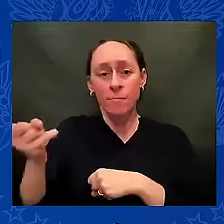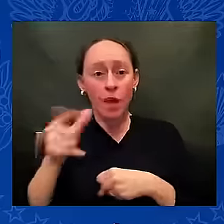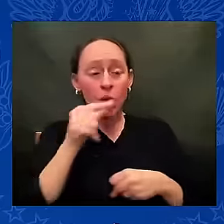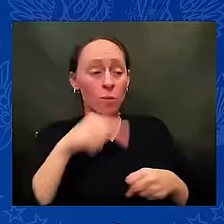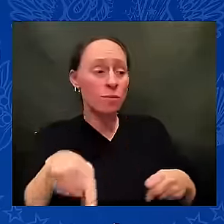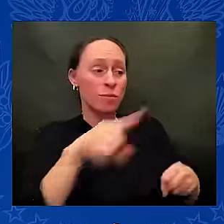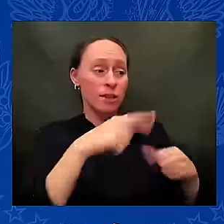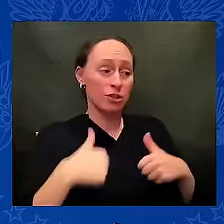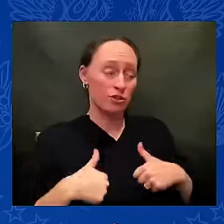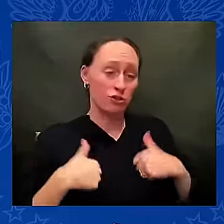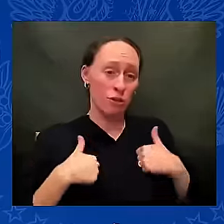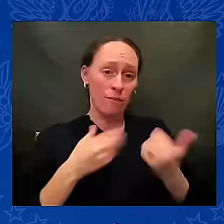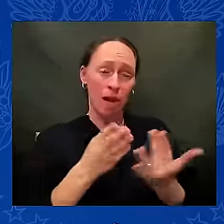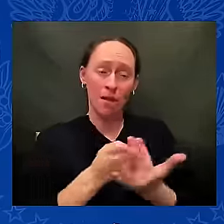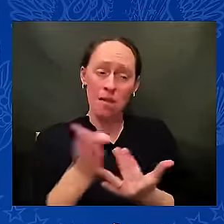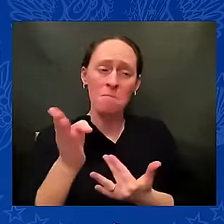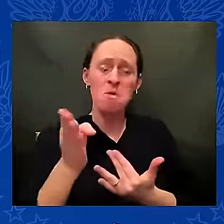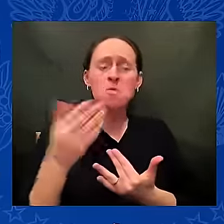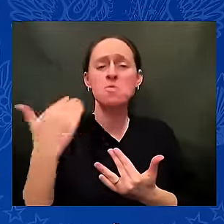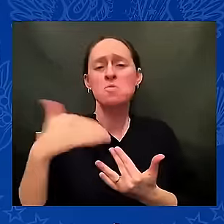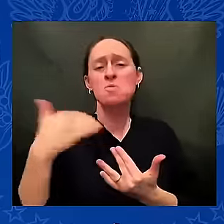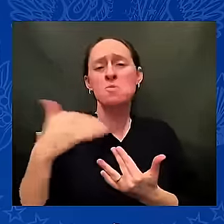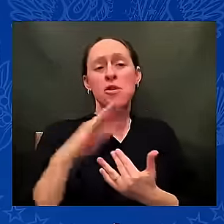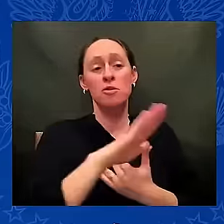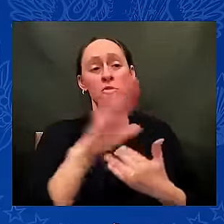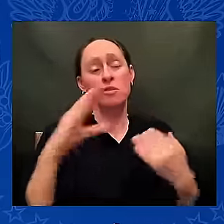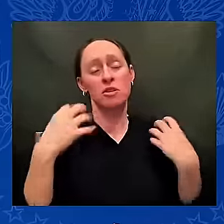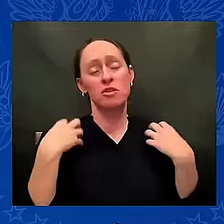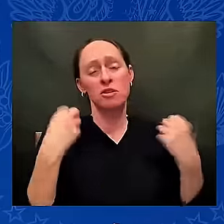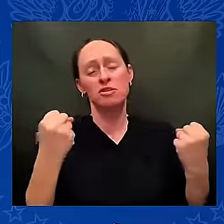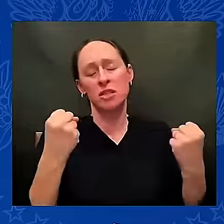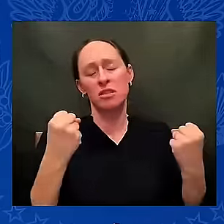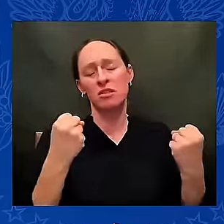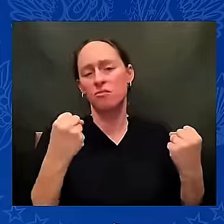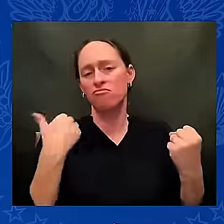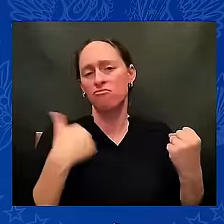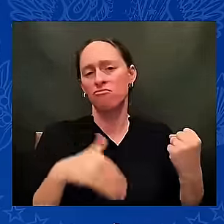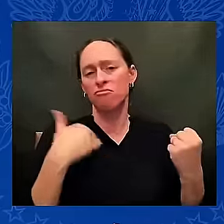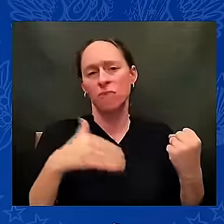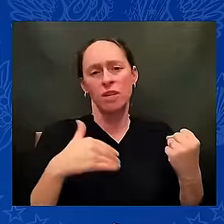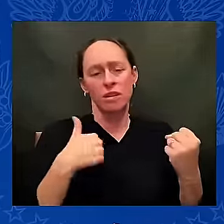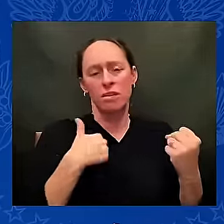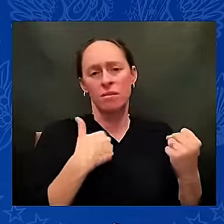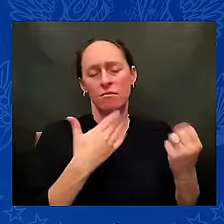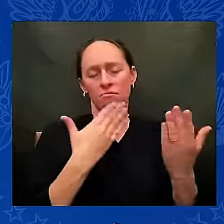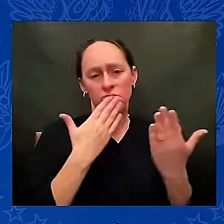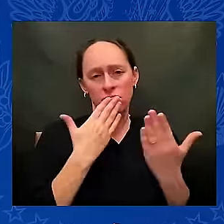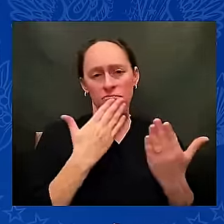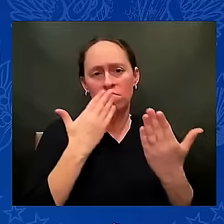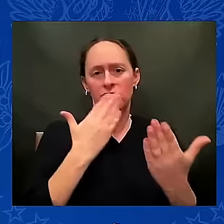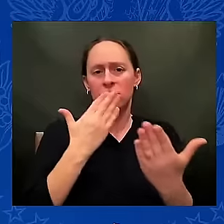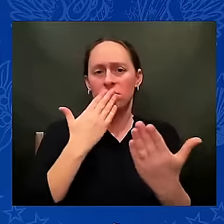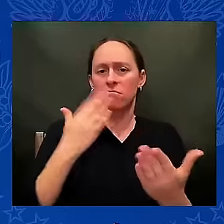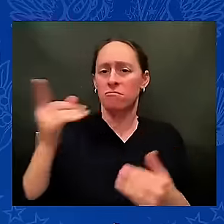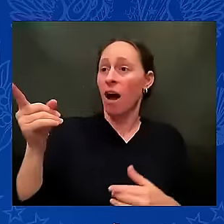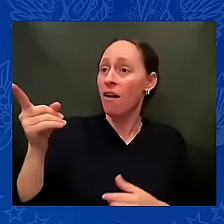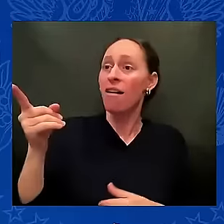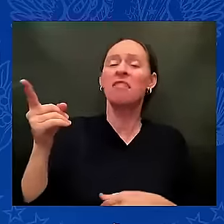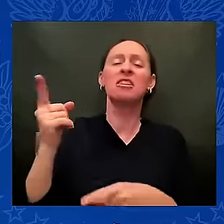that President Biden, a person of unparalleled compassion, impeccable